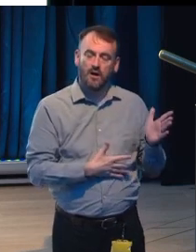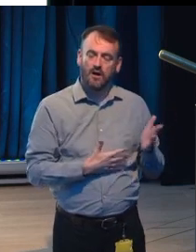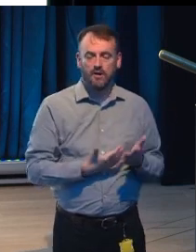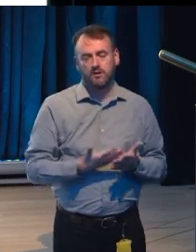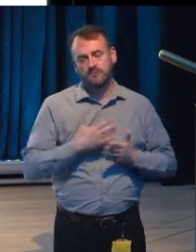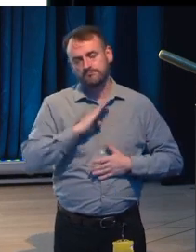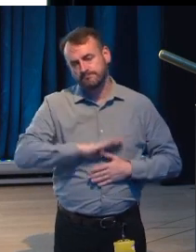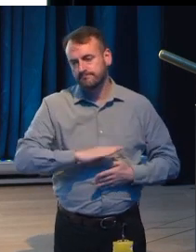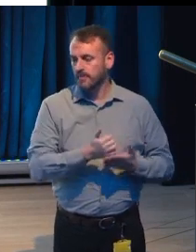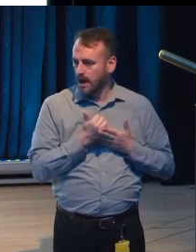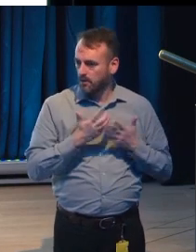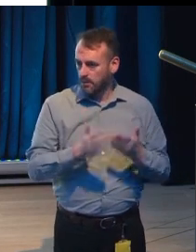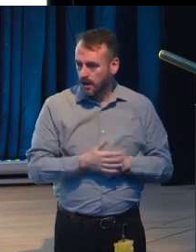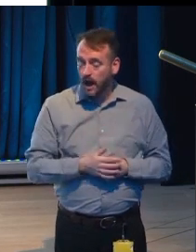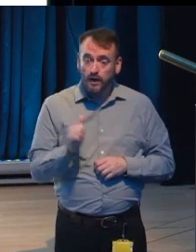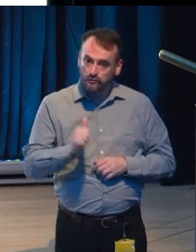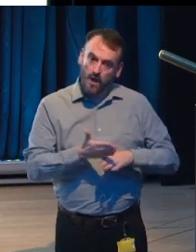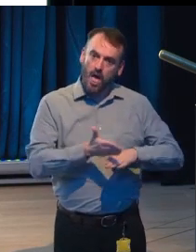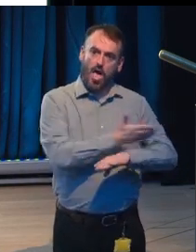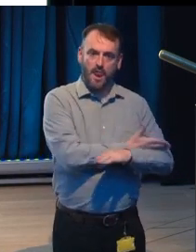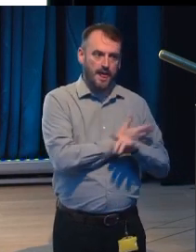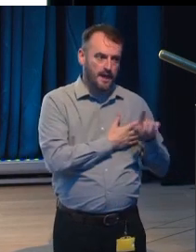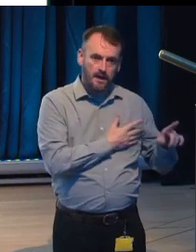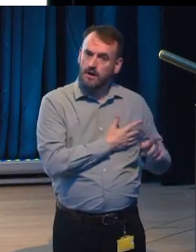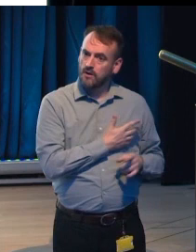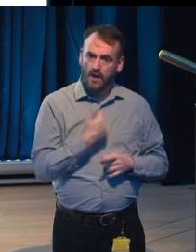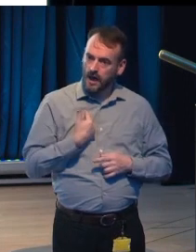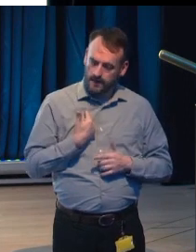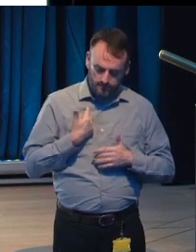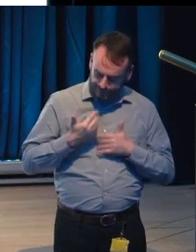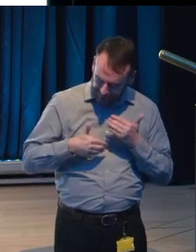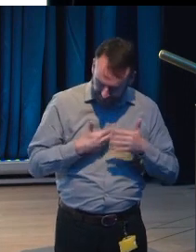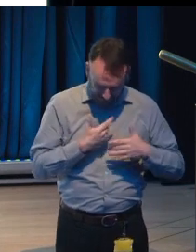something that I wish I'd done much earlier, rather than just carrying on trying to cope alone at the start.